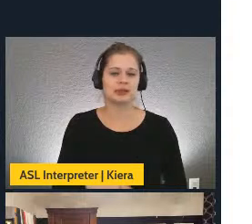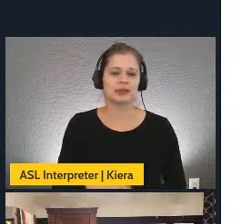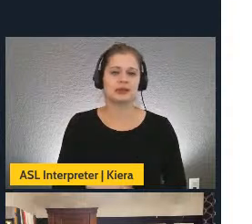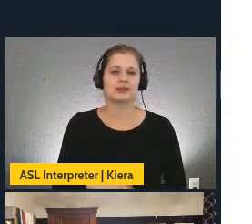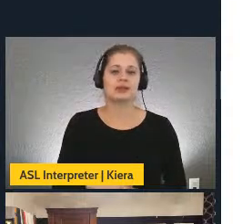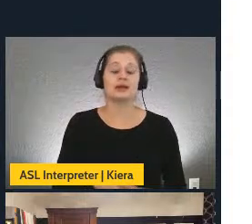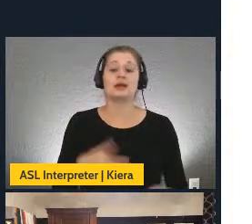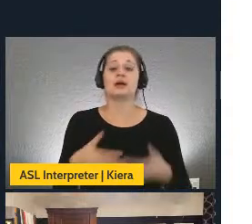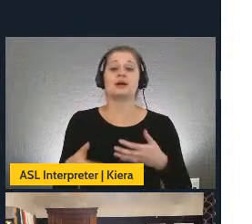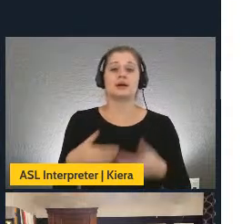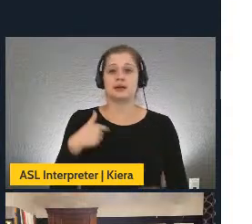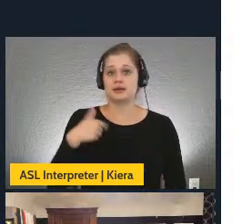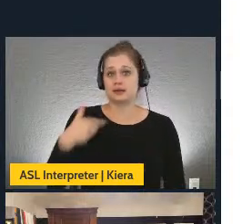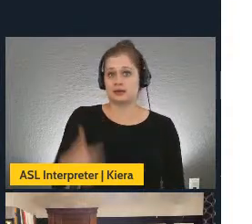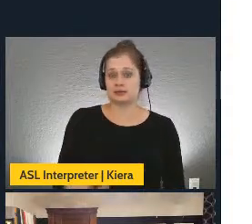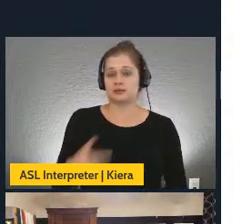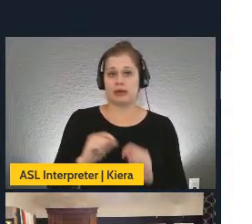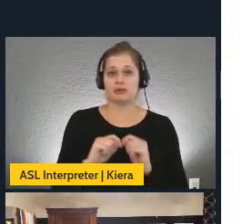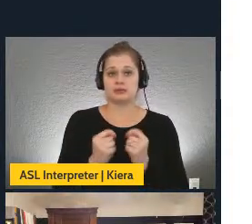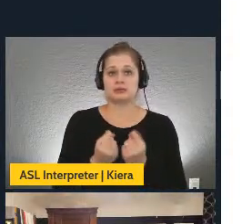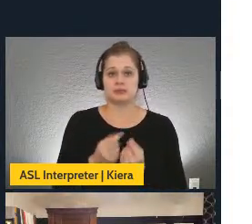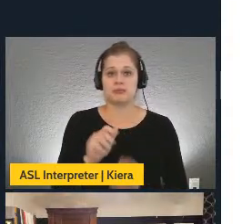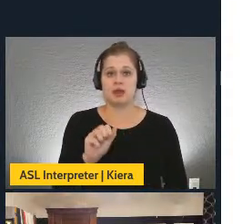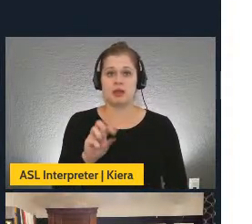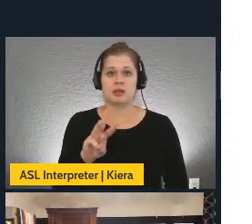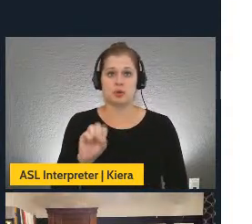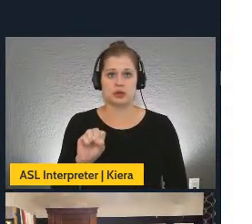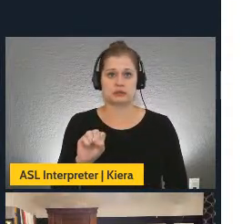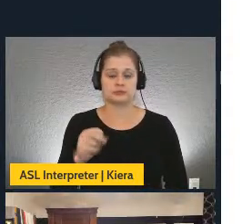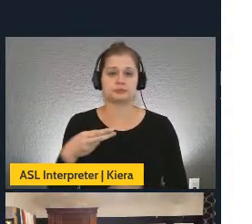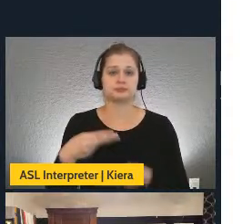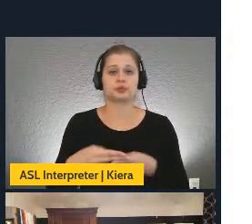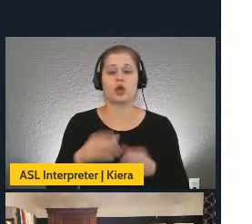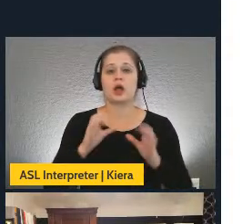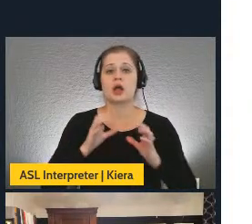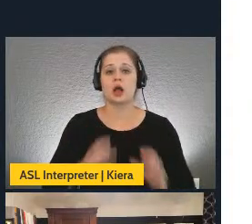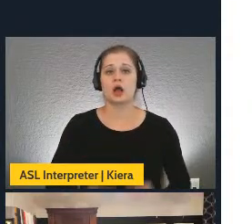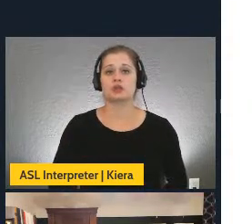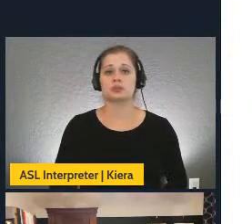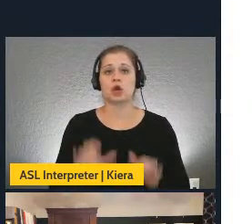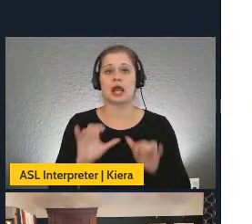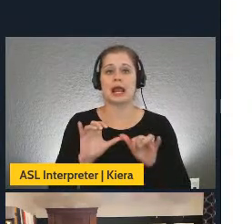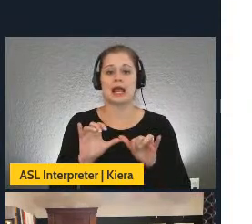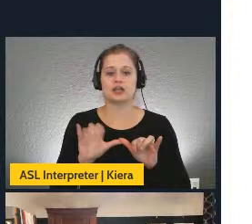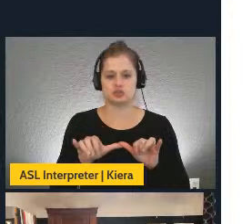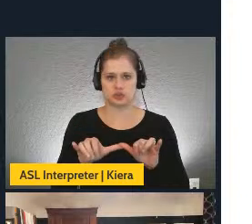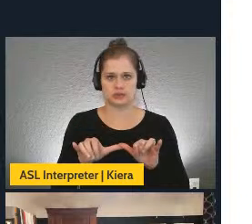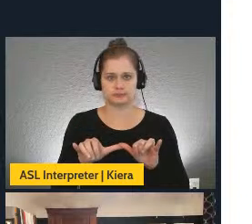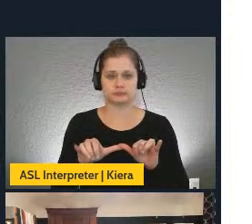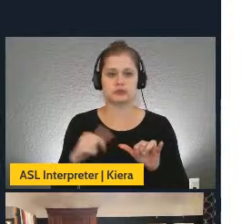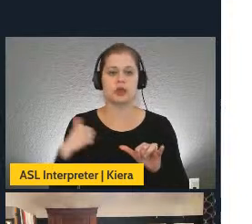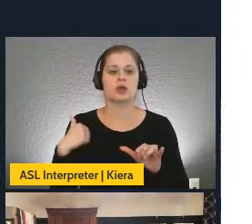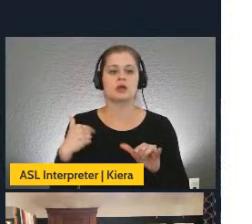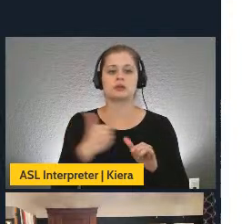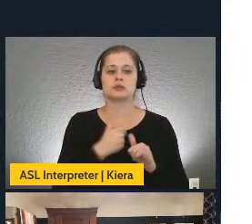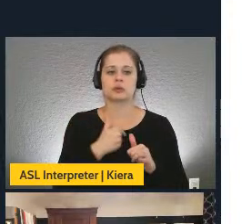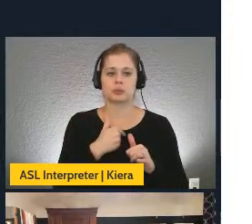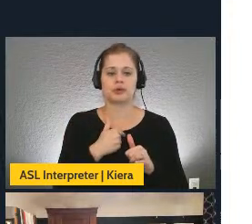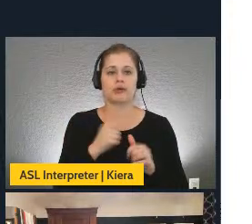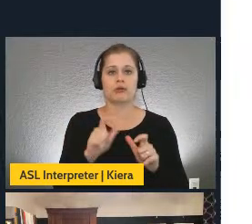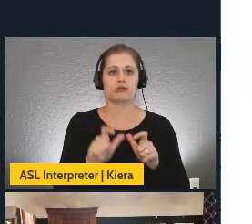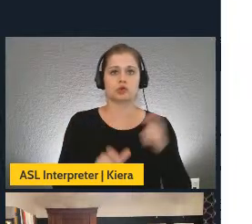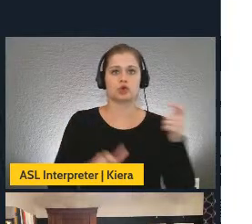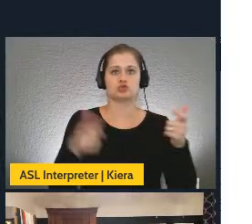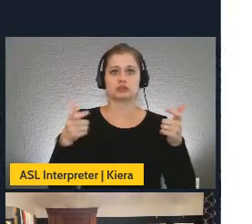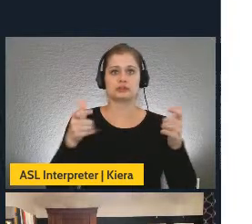a team at AWS called Customer Engineering. We accelerate AWS's largest